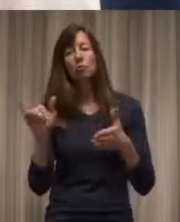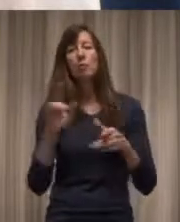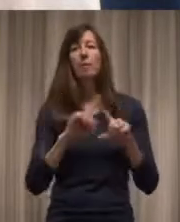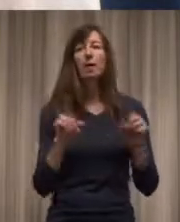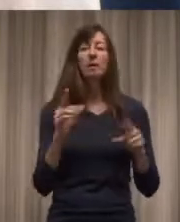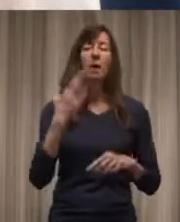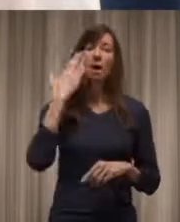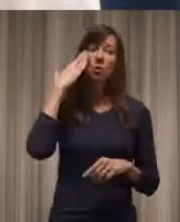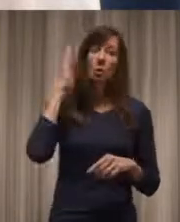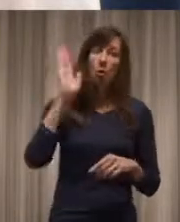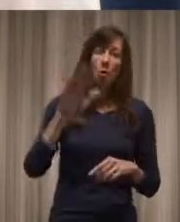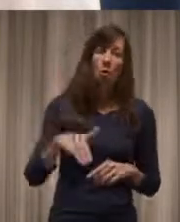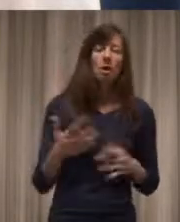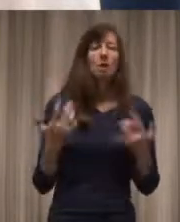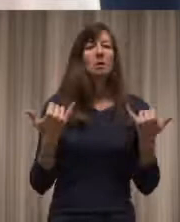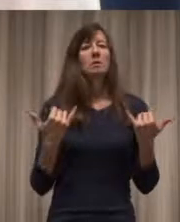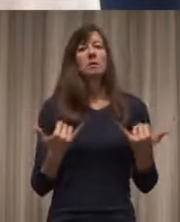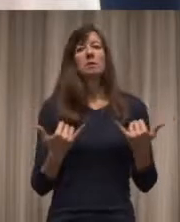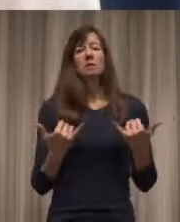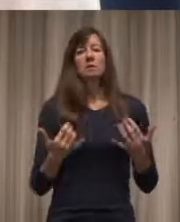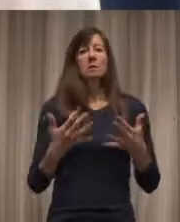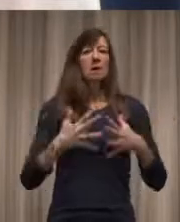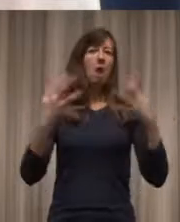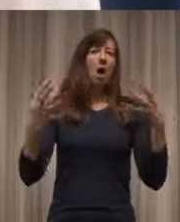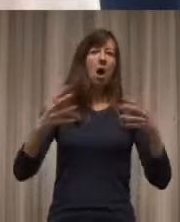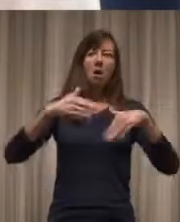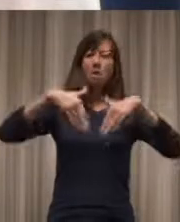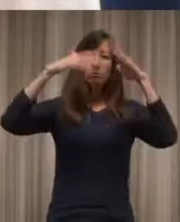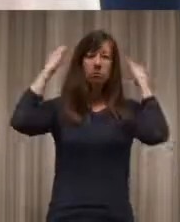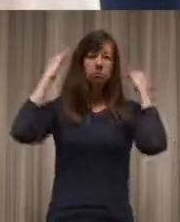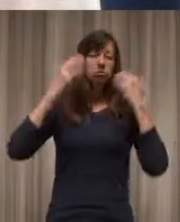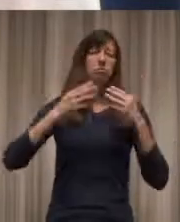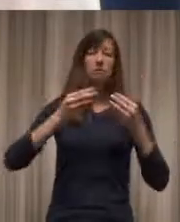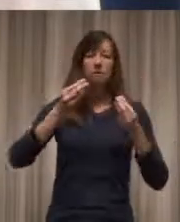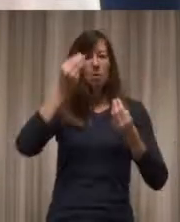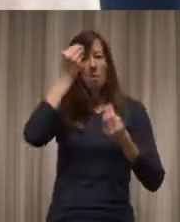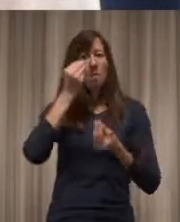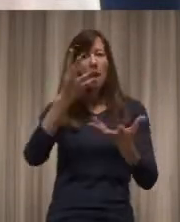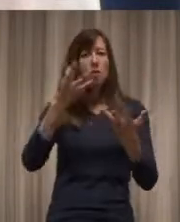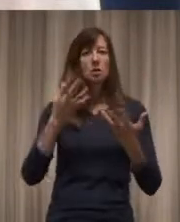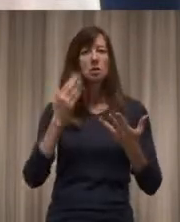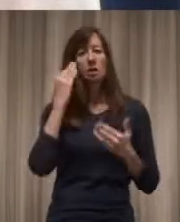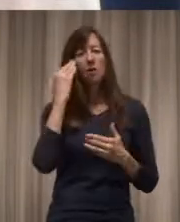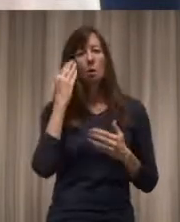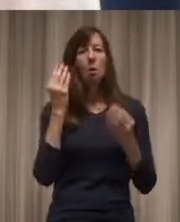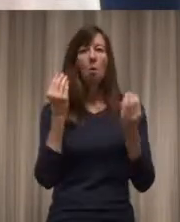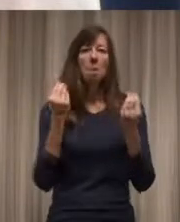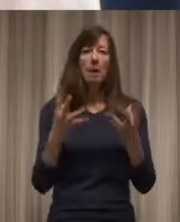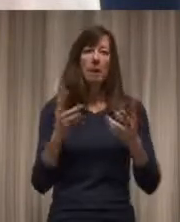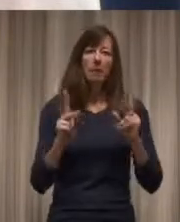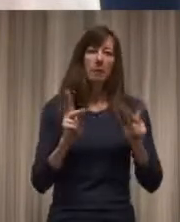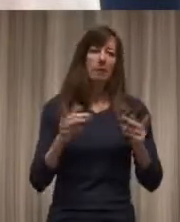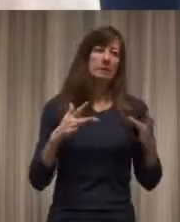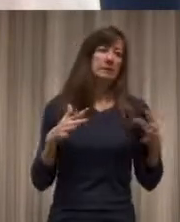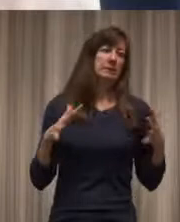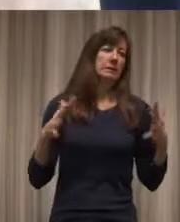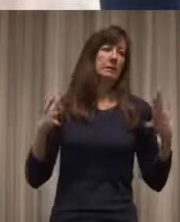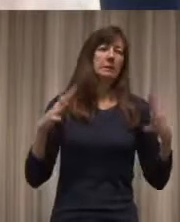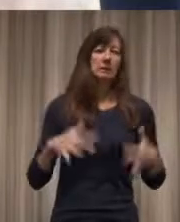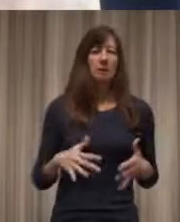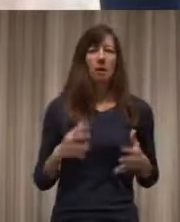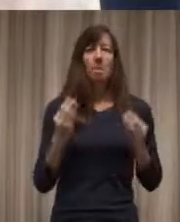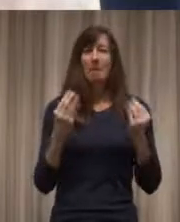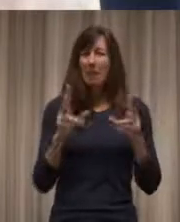know that it's a very anxious time, and that there's a lot of concern and many people who want the vaccine now, and